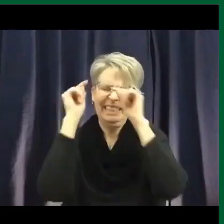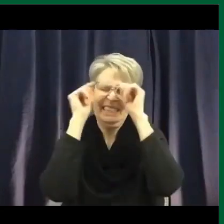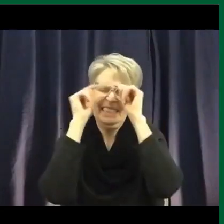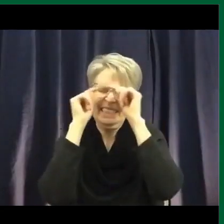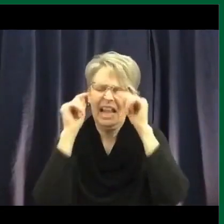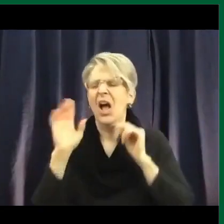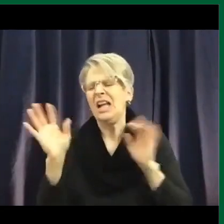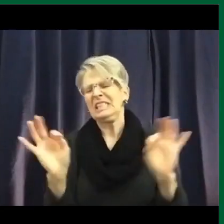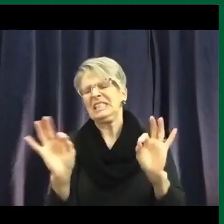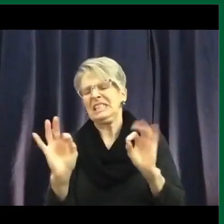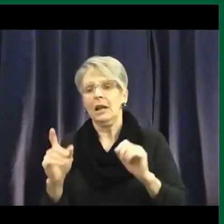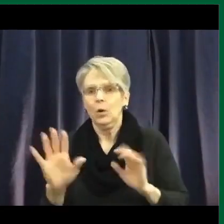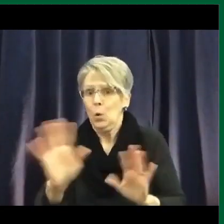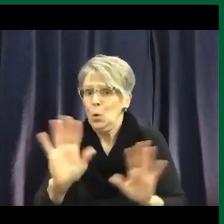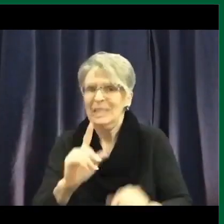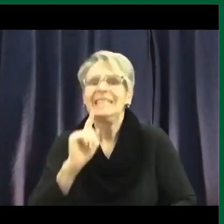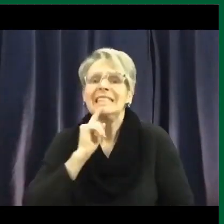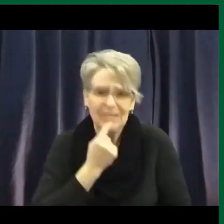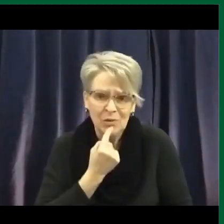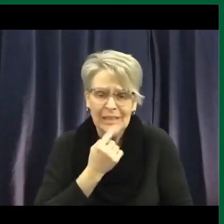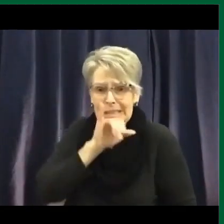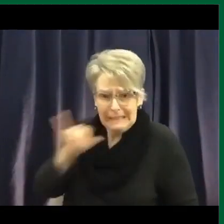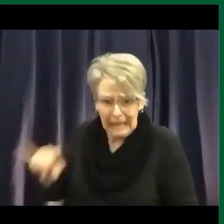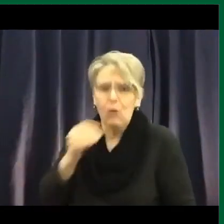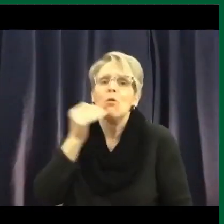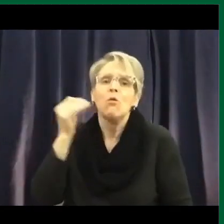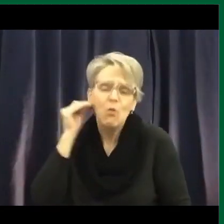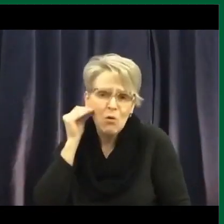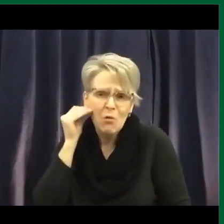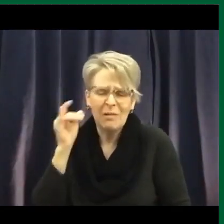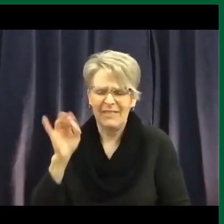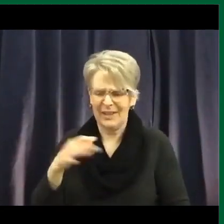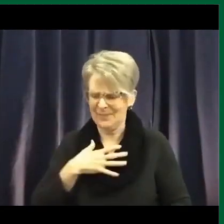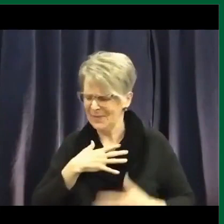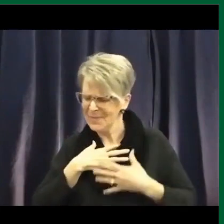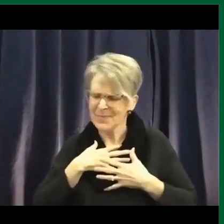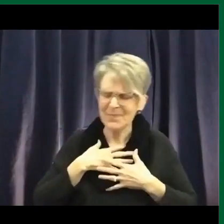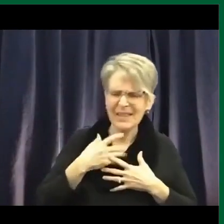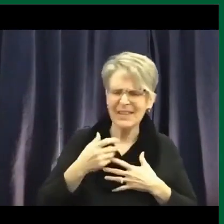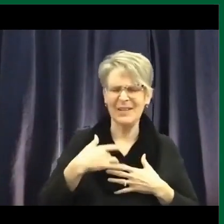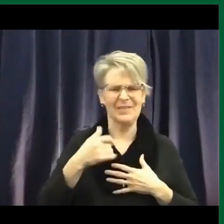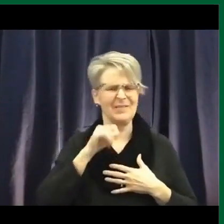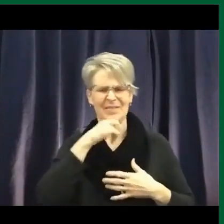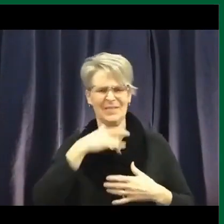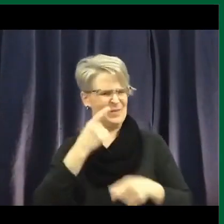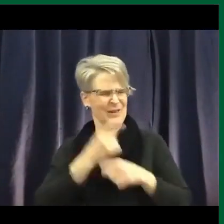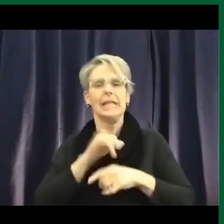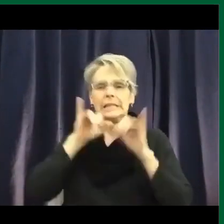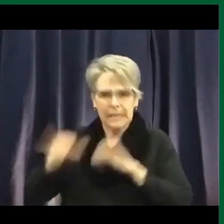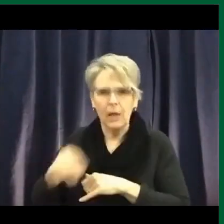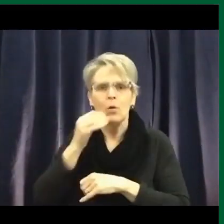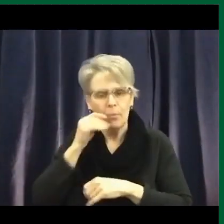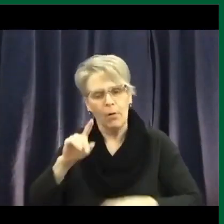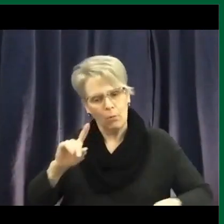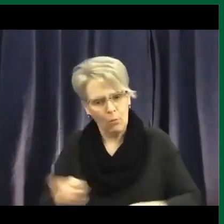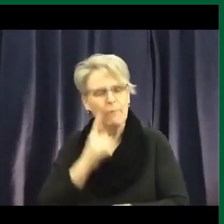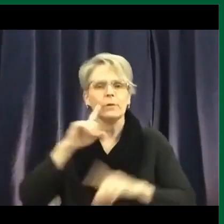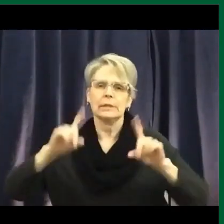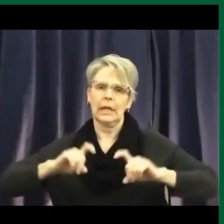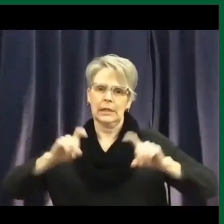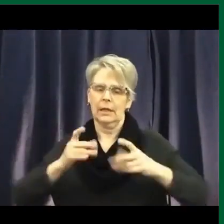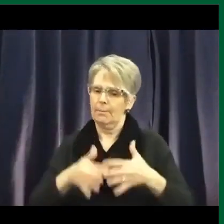these symptoms very seriously. And at the first sign of not feeling yourself, stay home, seek testing. I think that is going to be